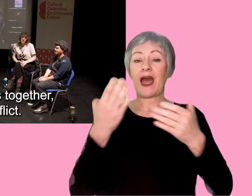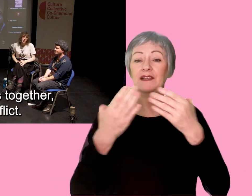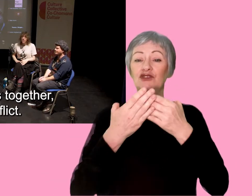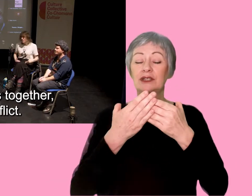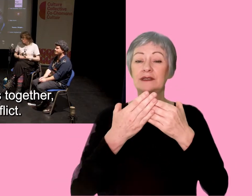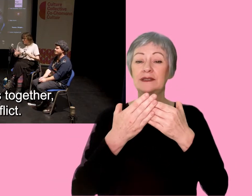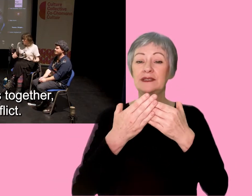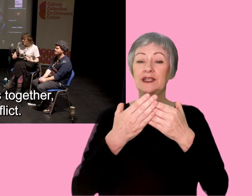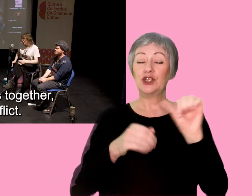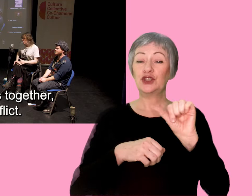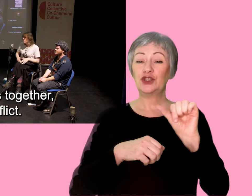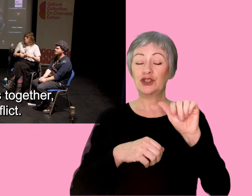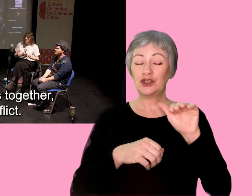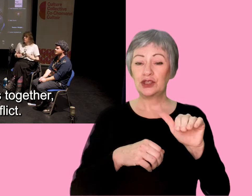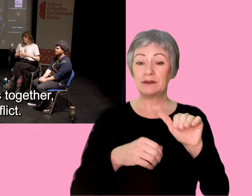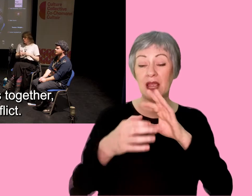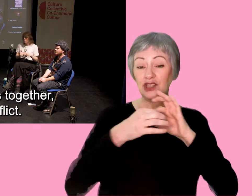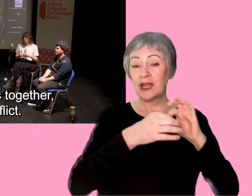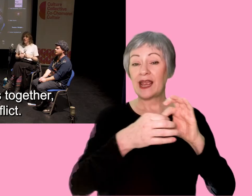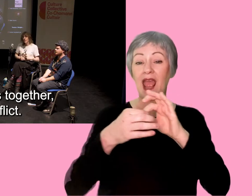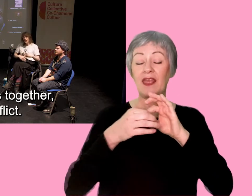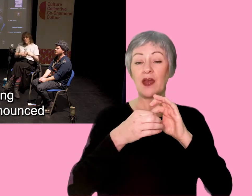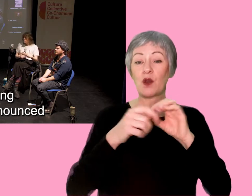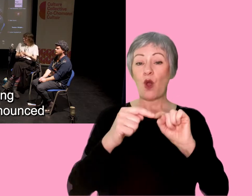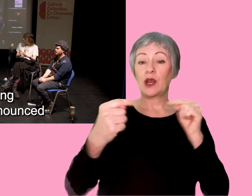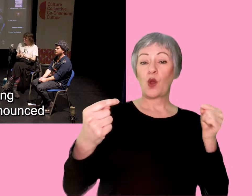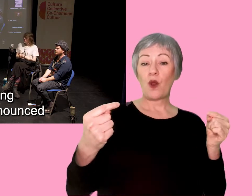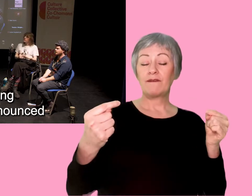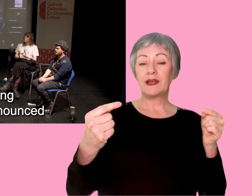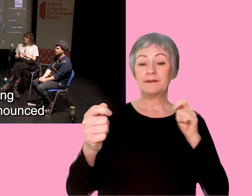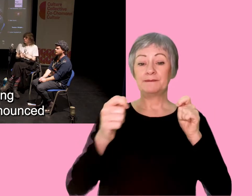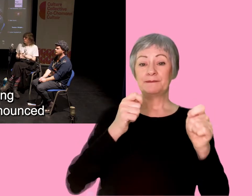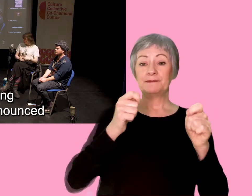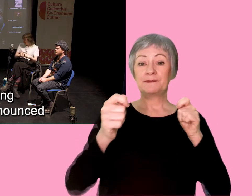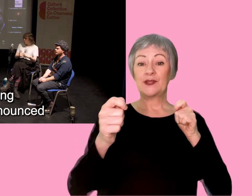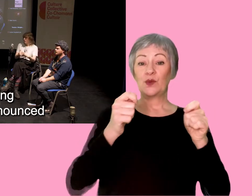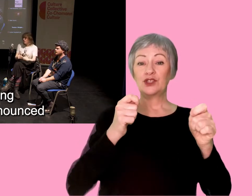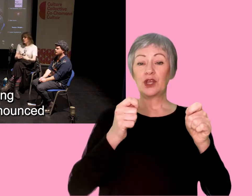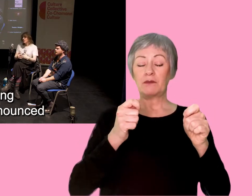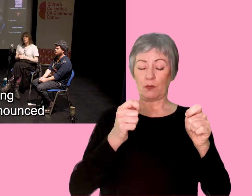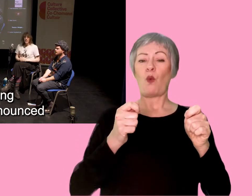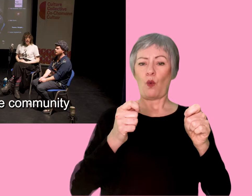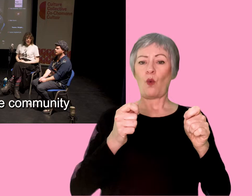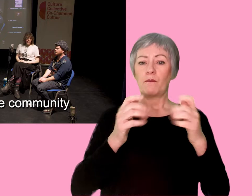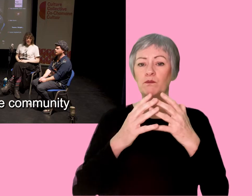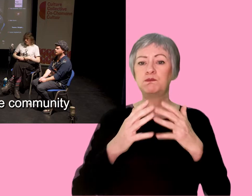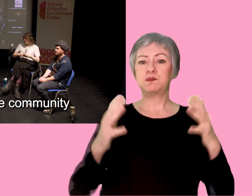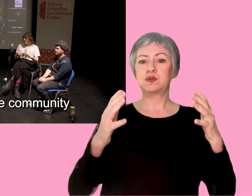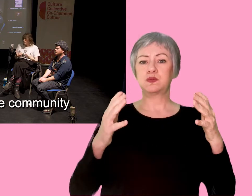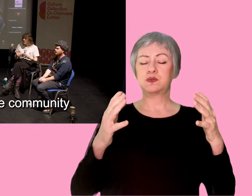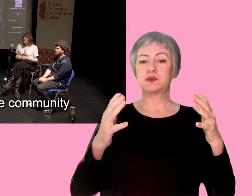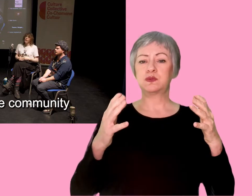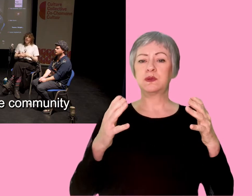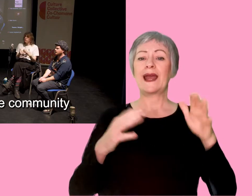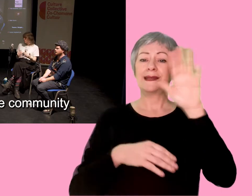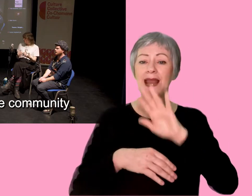coexist, sometimes together, sometimes in conflict, that code switching can become very pronounced. And